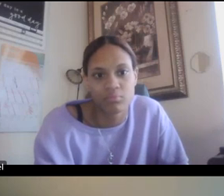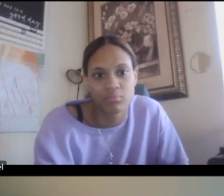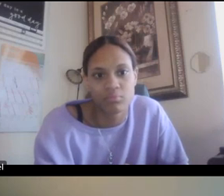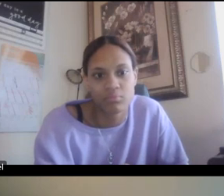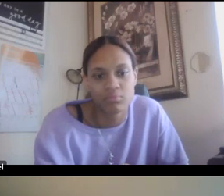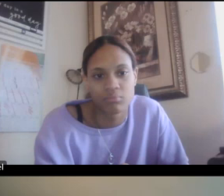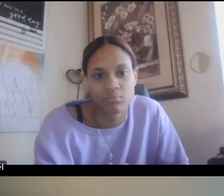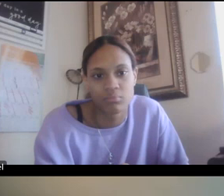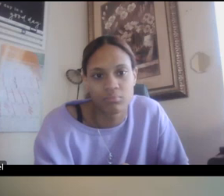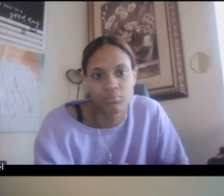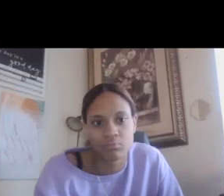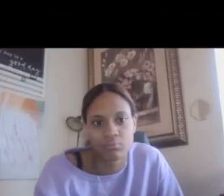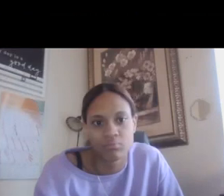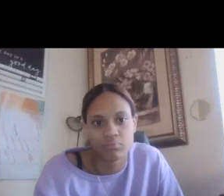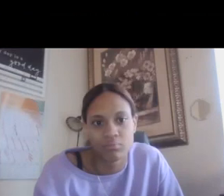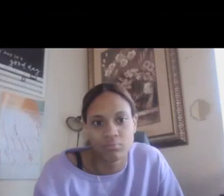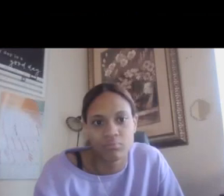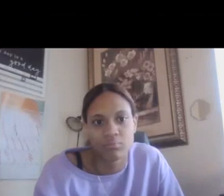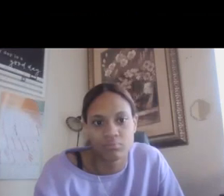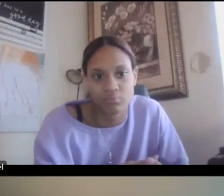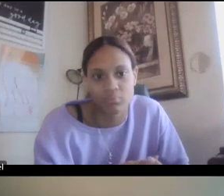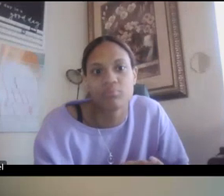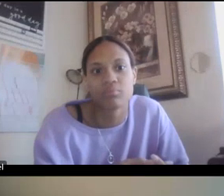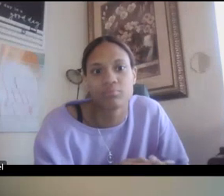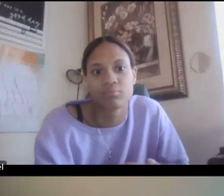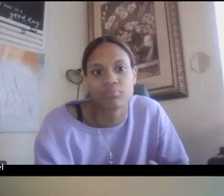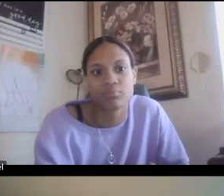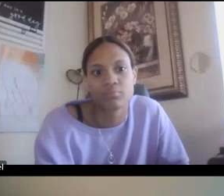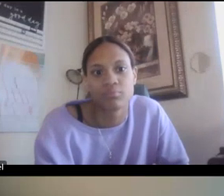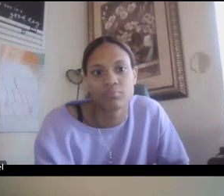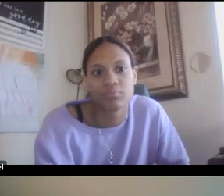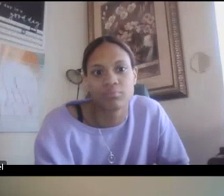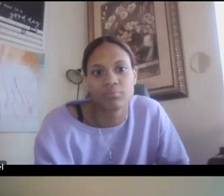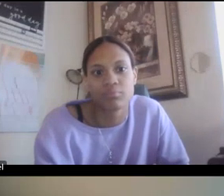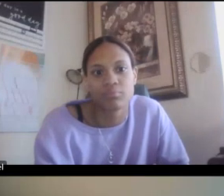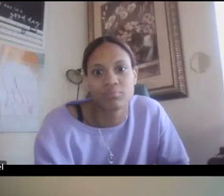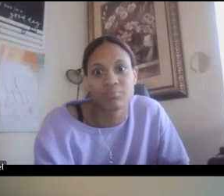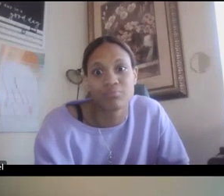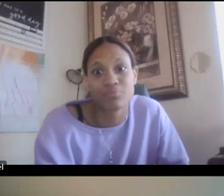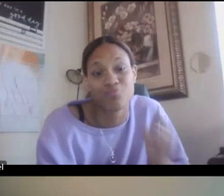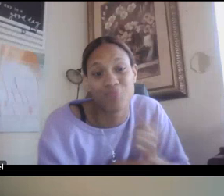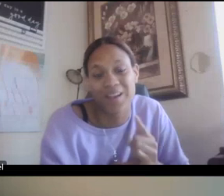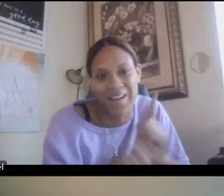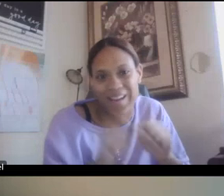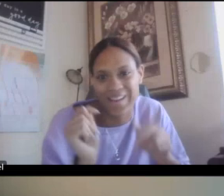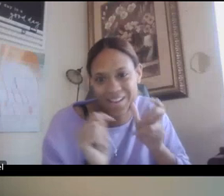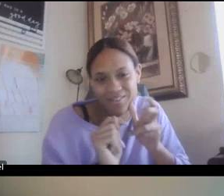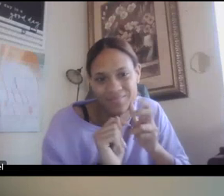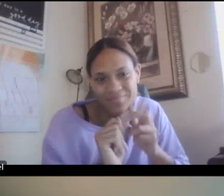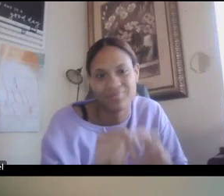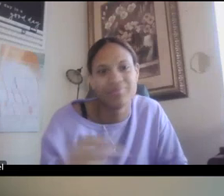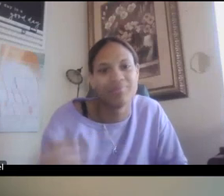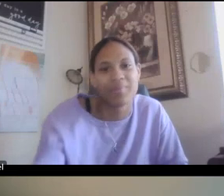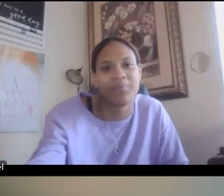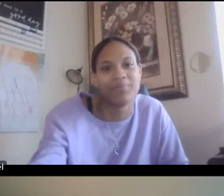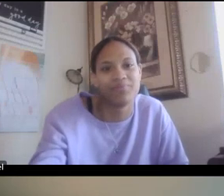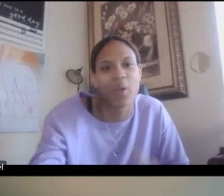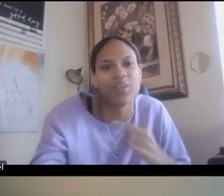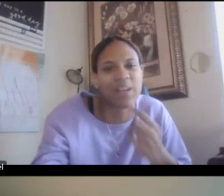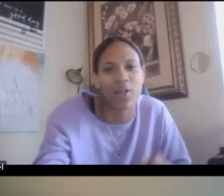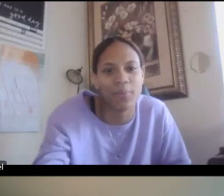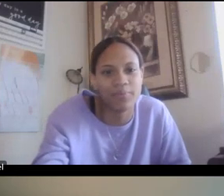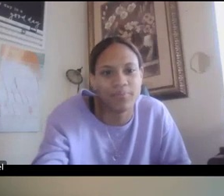that might help. Okay. So I'm going to go back to my PowerPoint. I think I have one more slide.